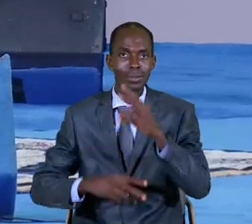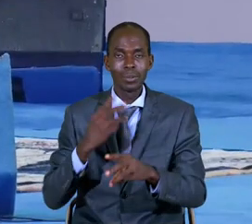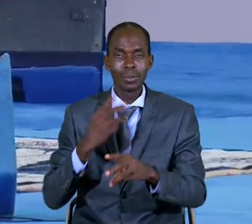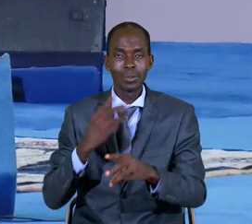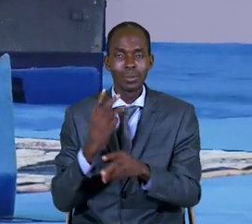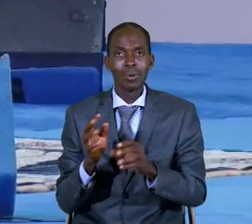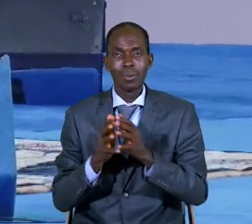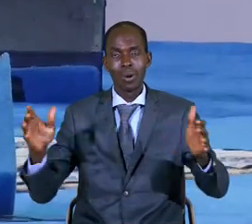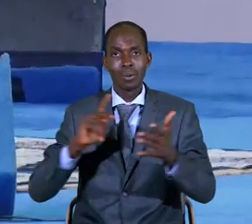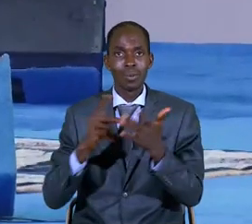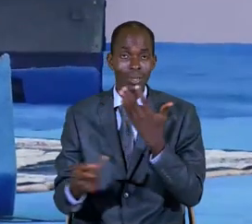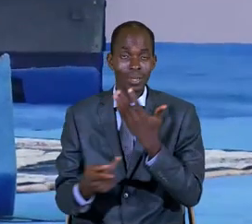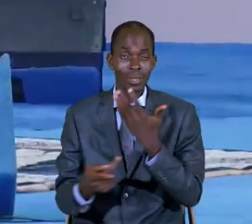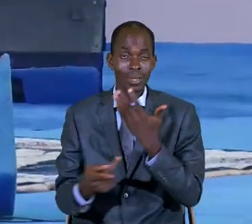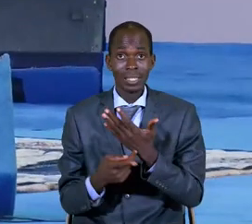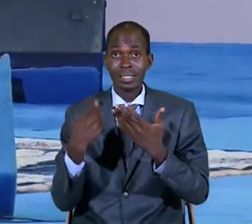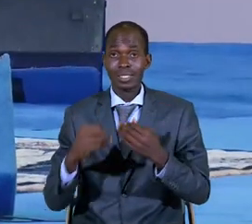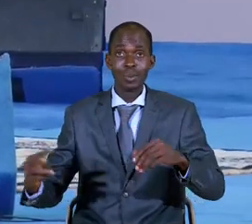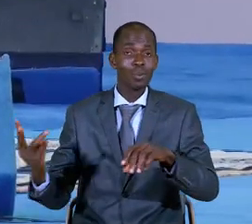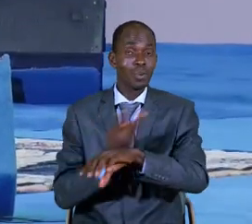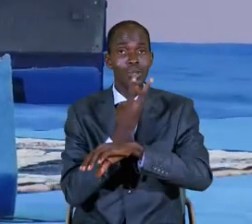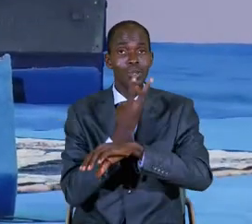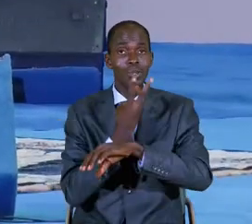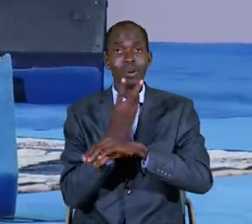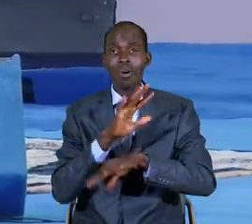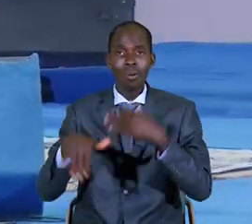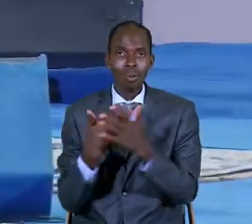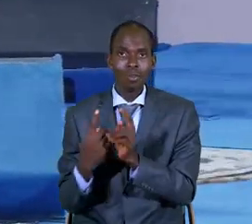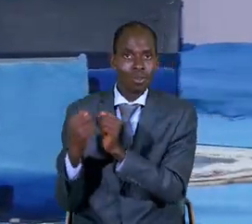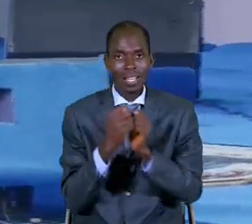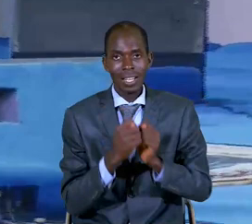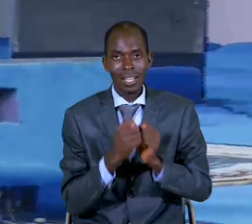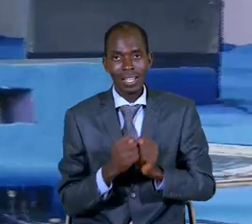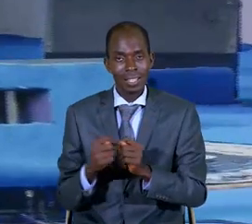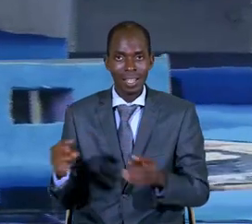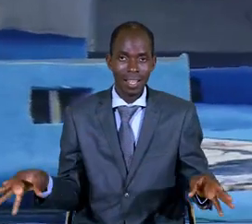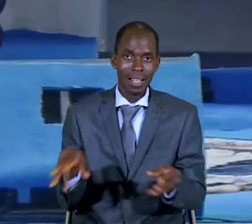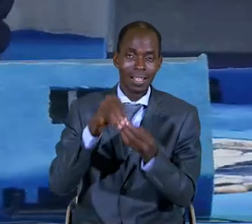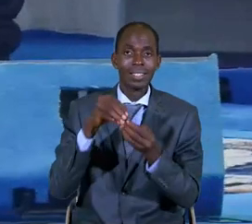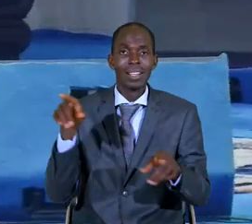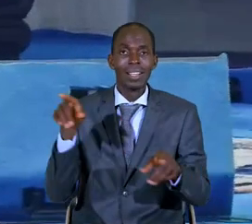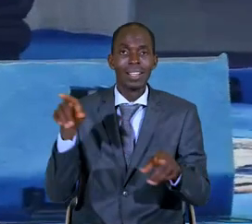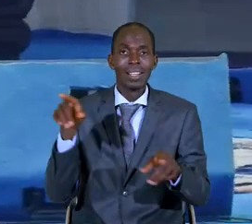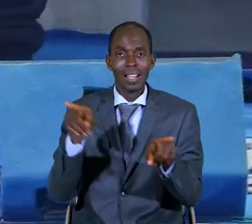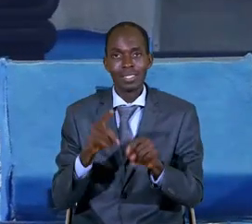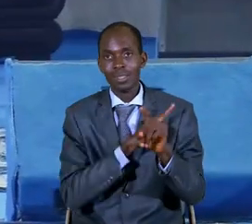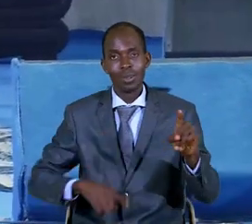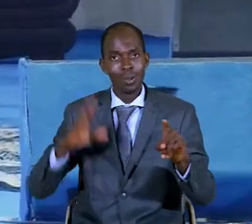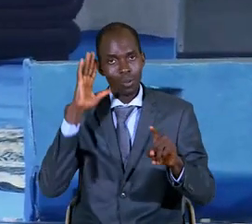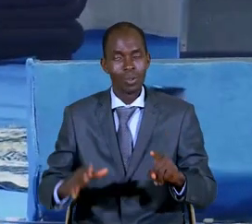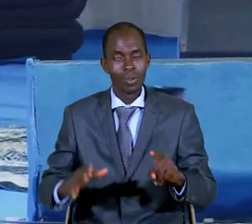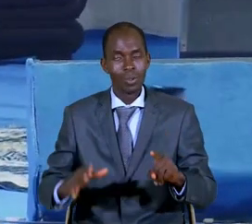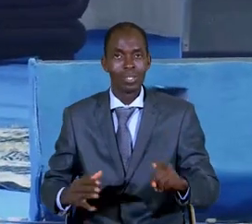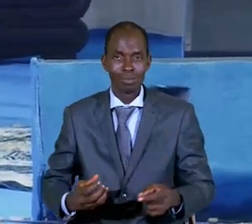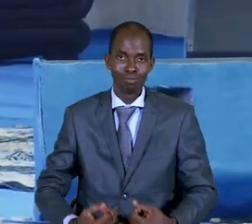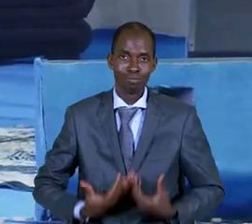multiplication, all of them put together, and the Lord is going to impact your life from